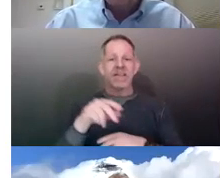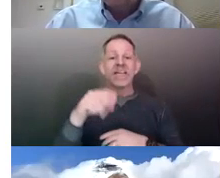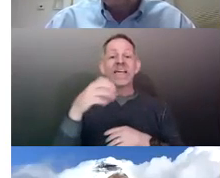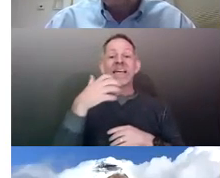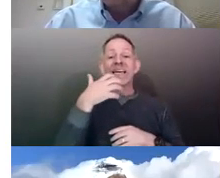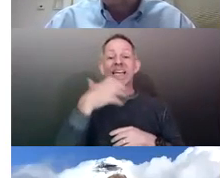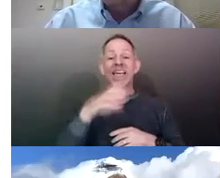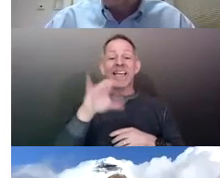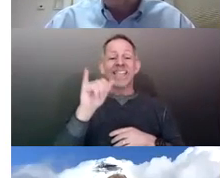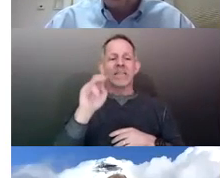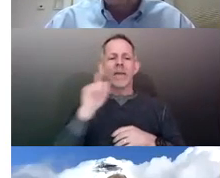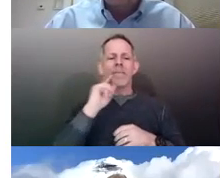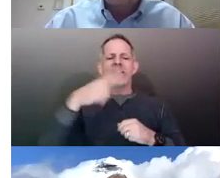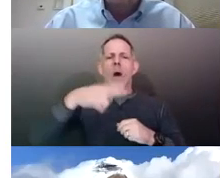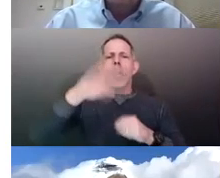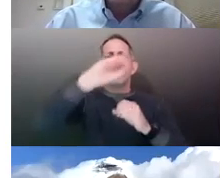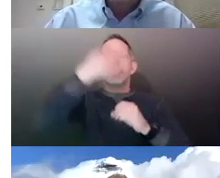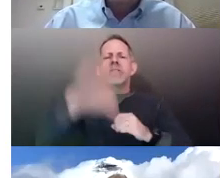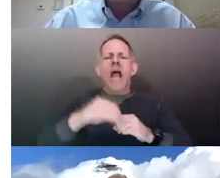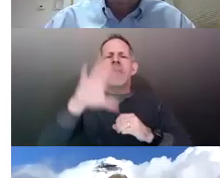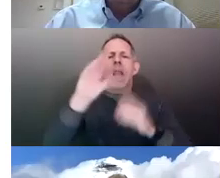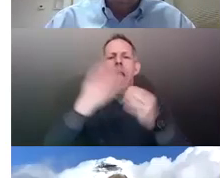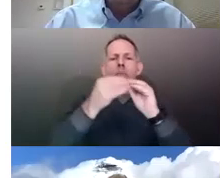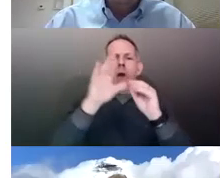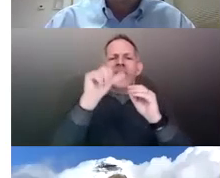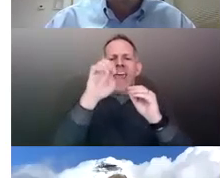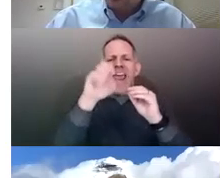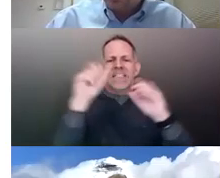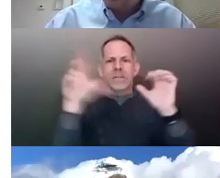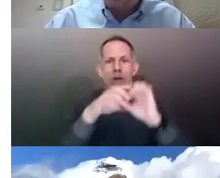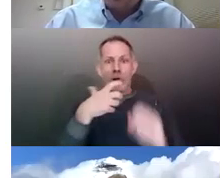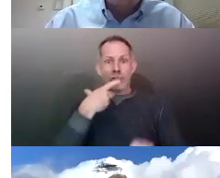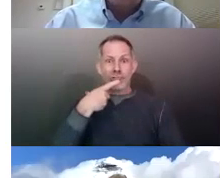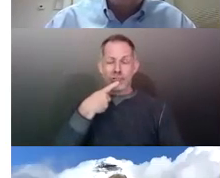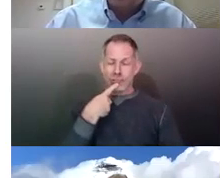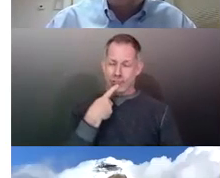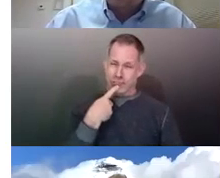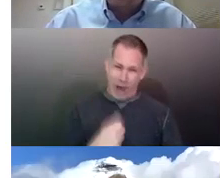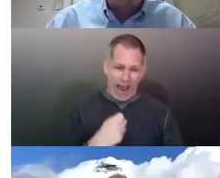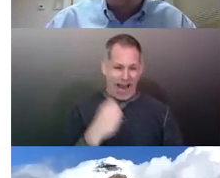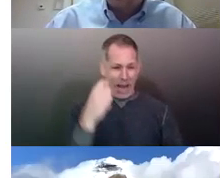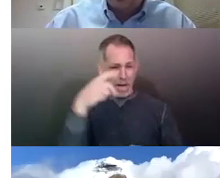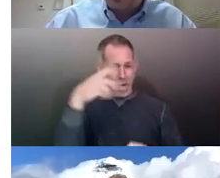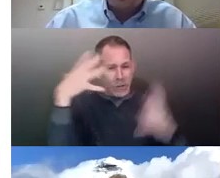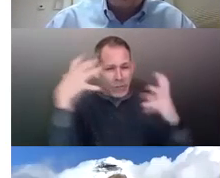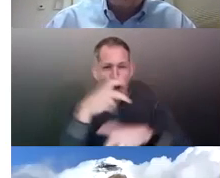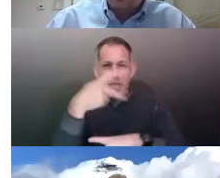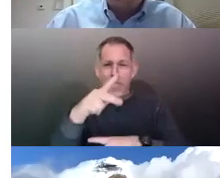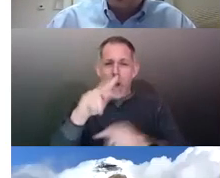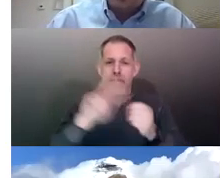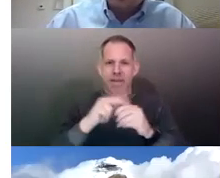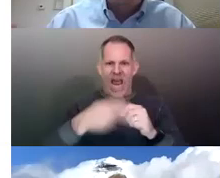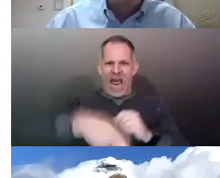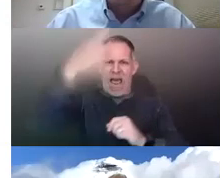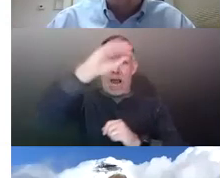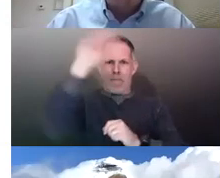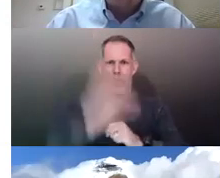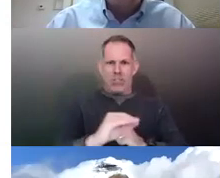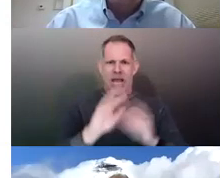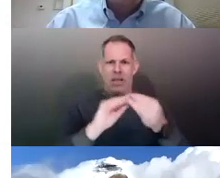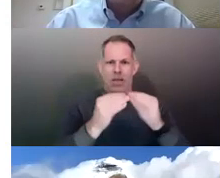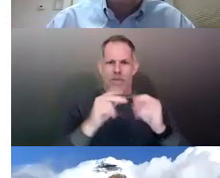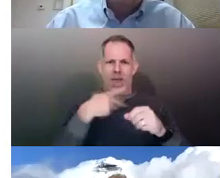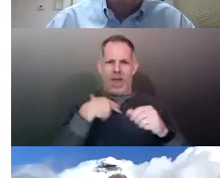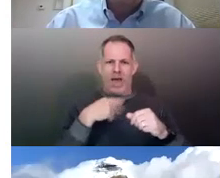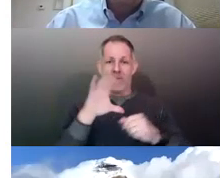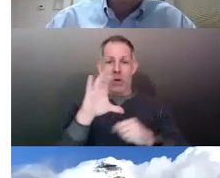weeks ending through last Saturday. No surprises here, and it's similar for the last 2 weeks as compared to the